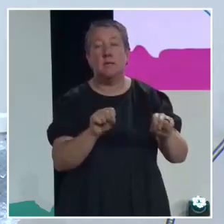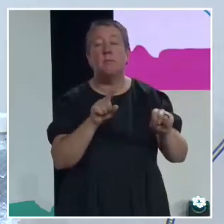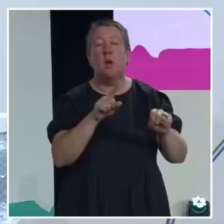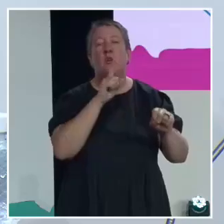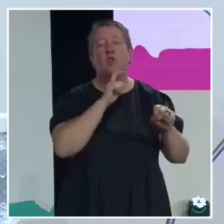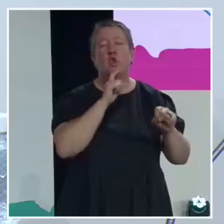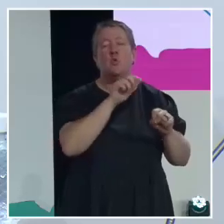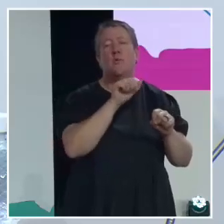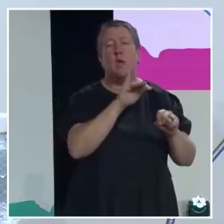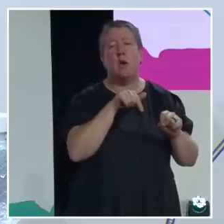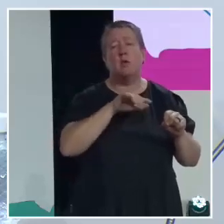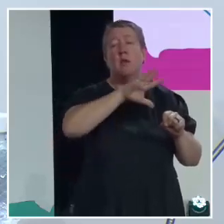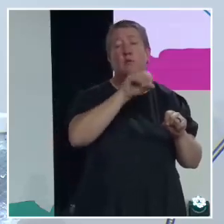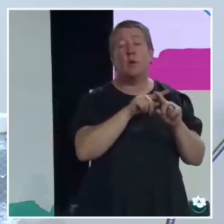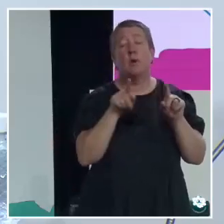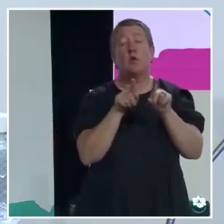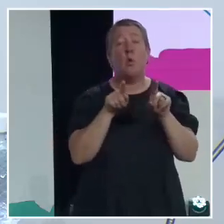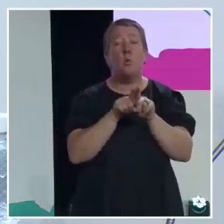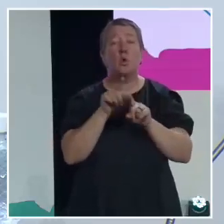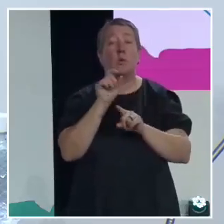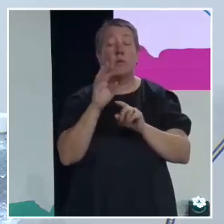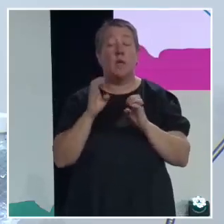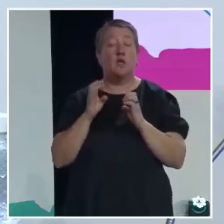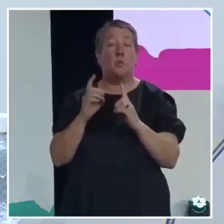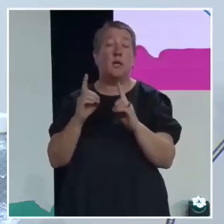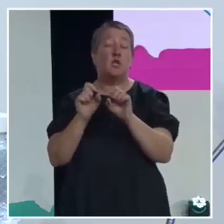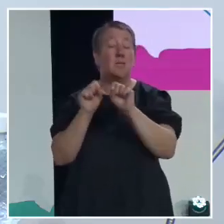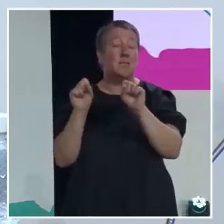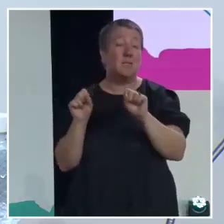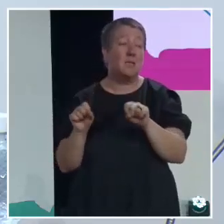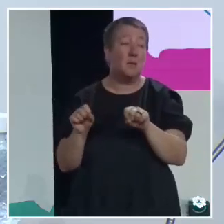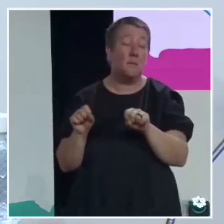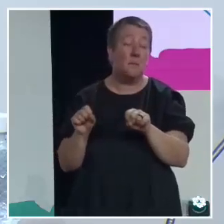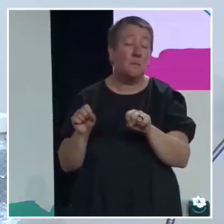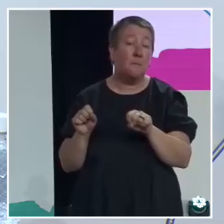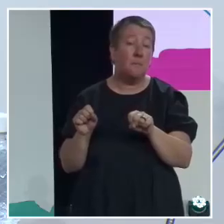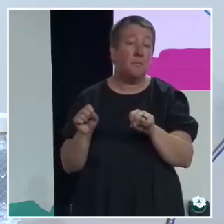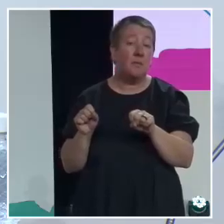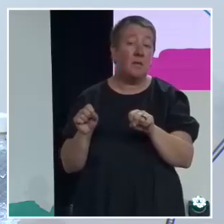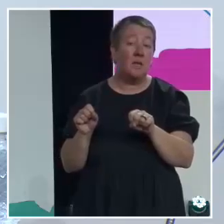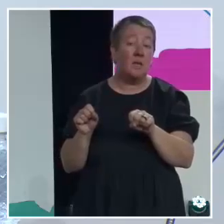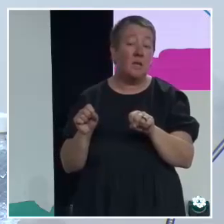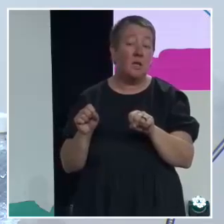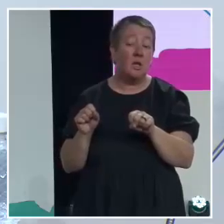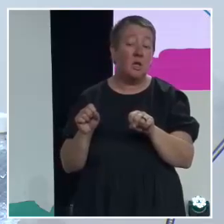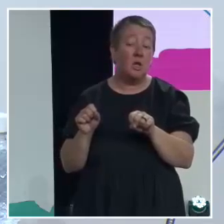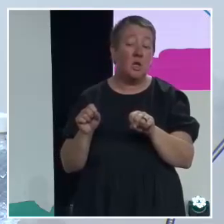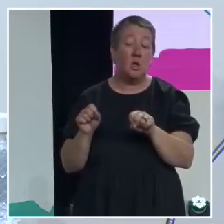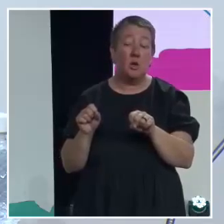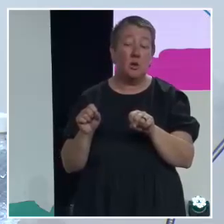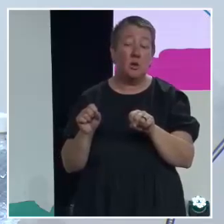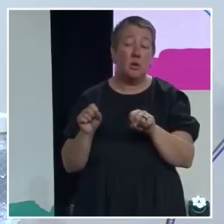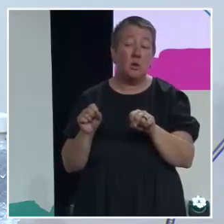but also if the education system is really given the